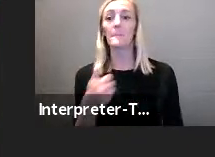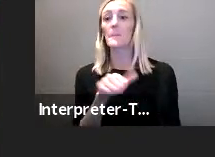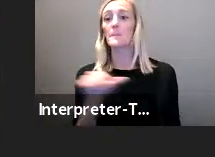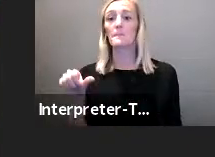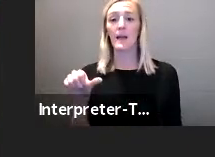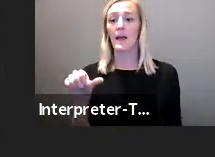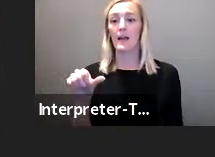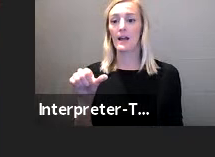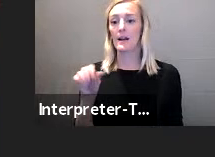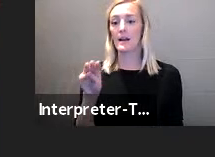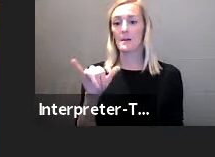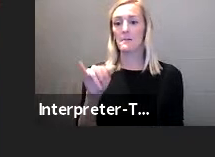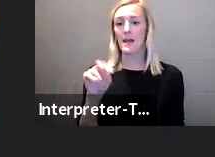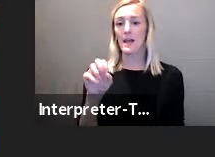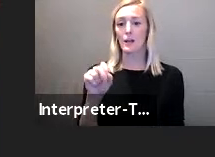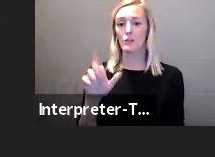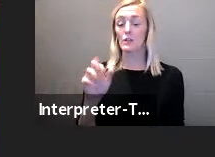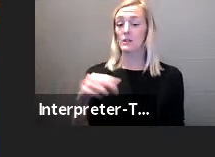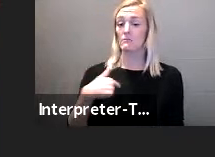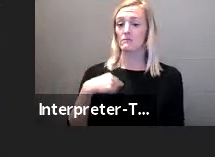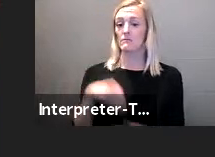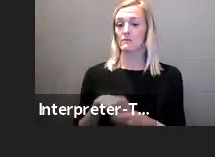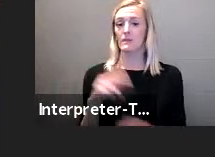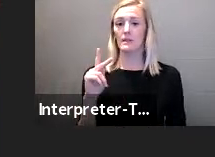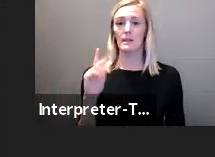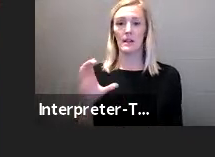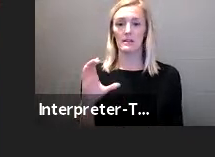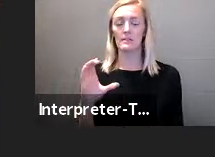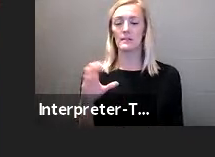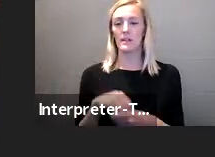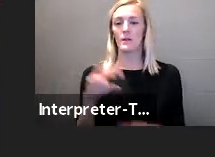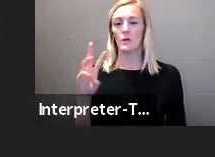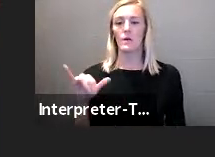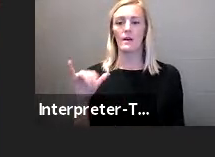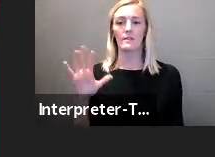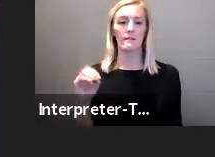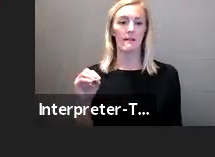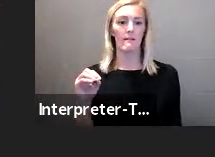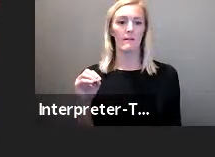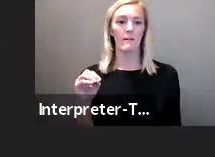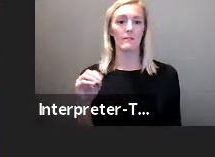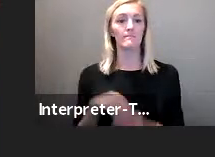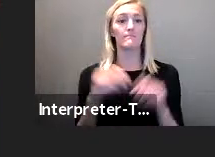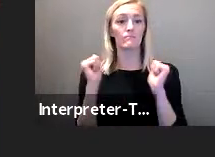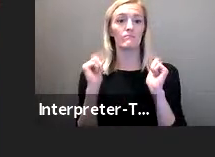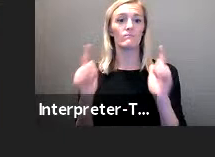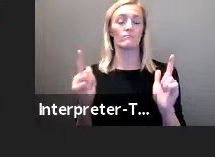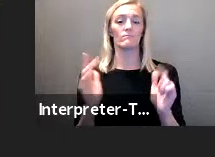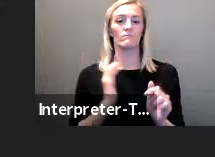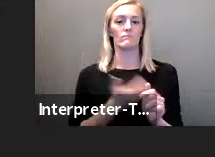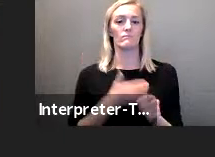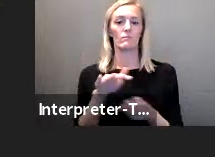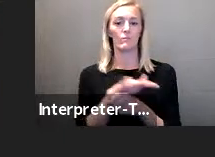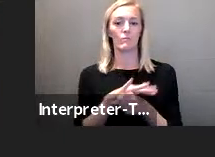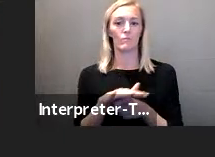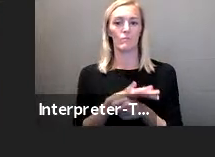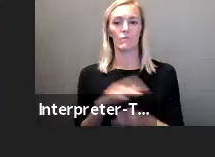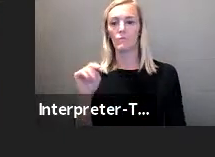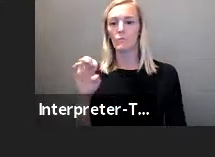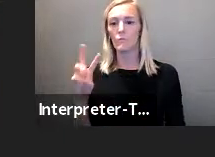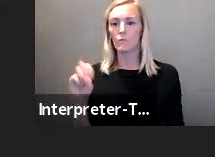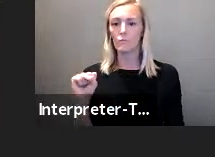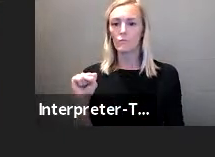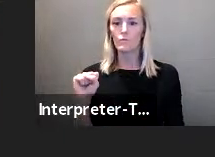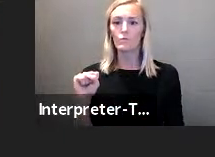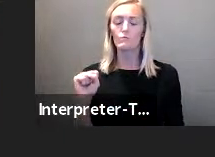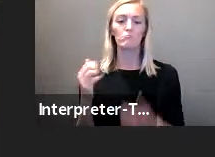mainstream, so I'm in Kansas City, specifically in Wyandotte County, and all of our local news, whether